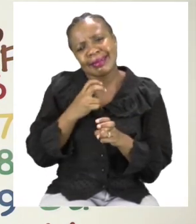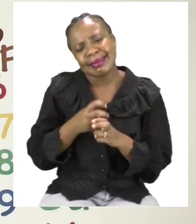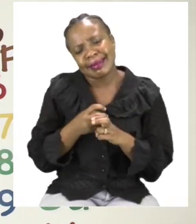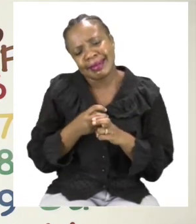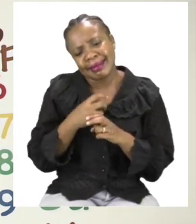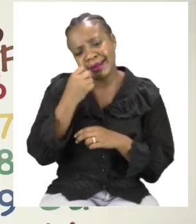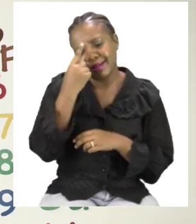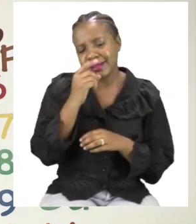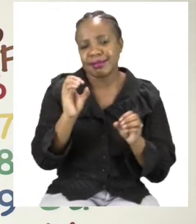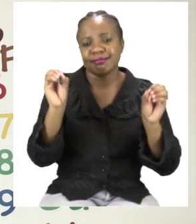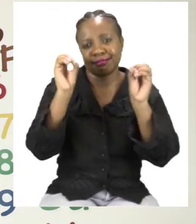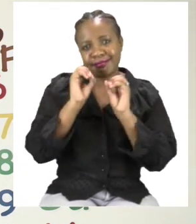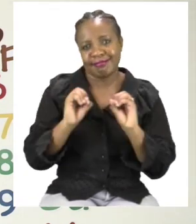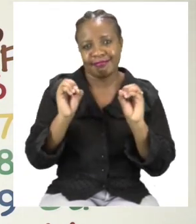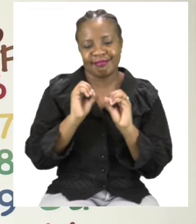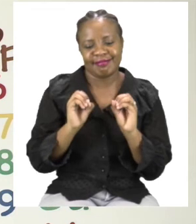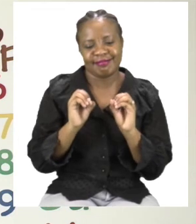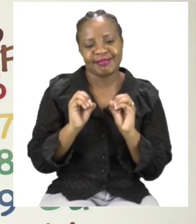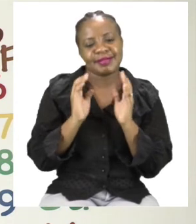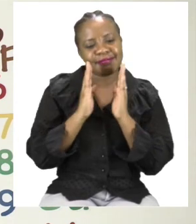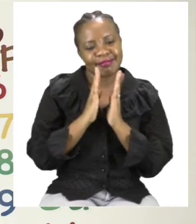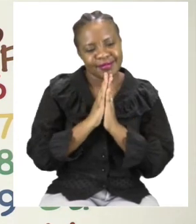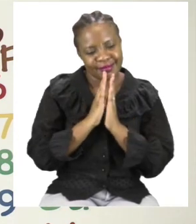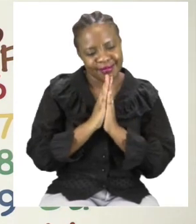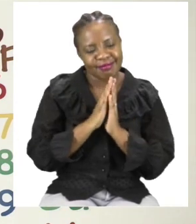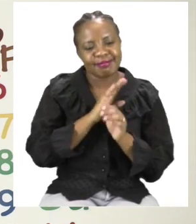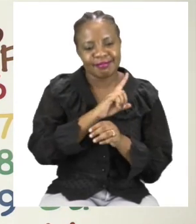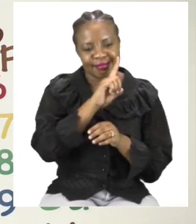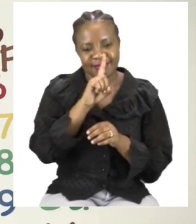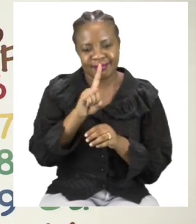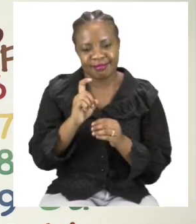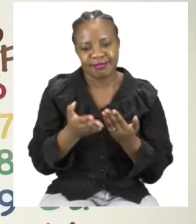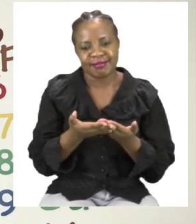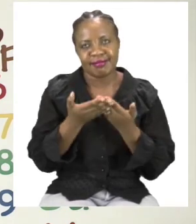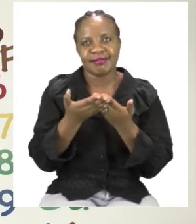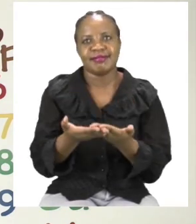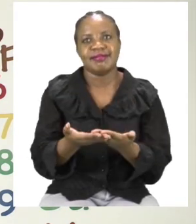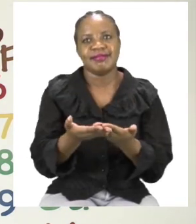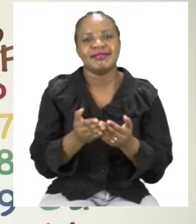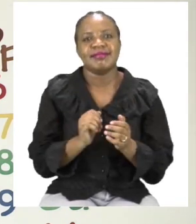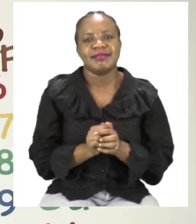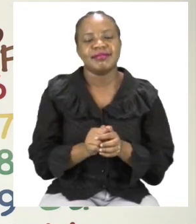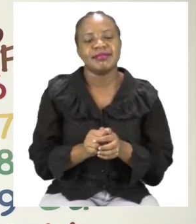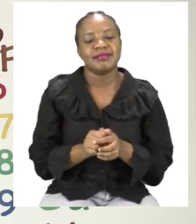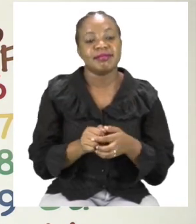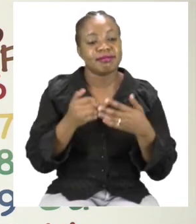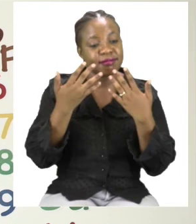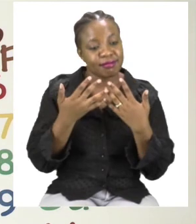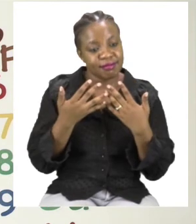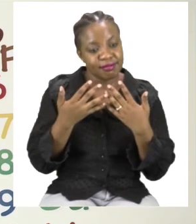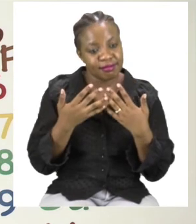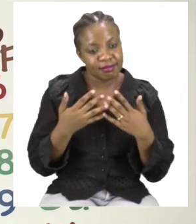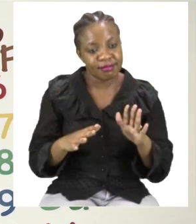didn't understand, you can always ask for help. Now that we are done, it's very important for us